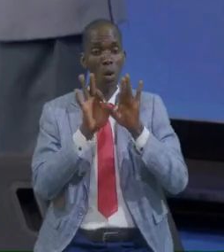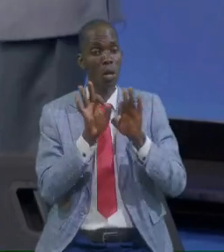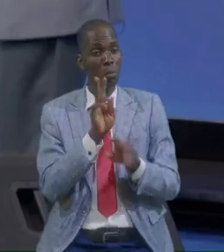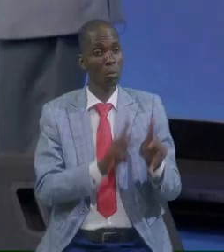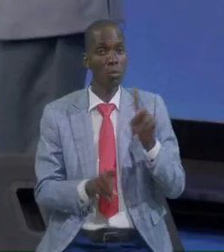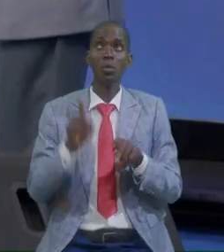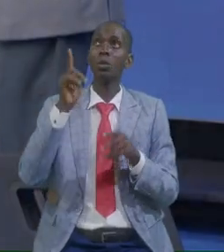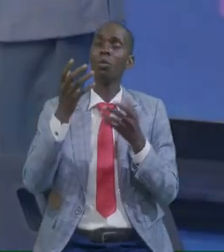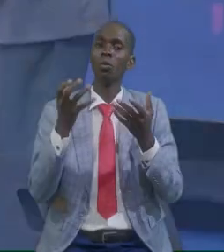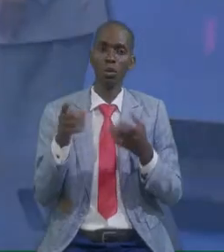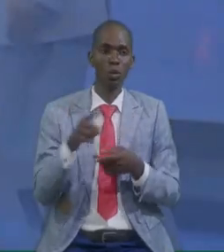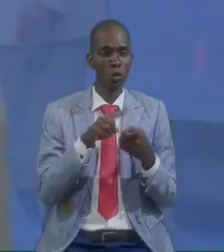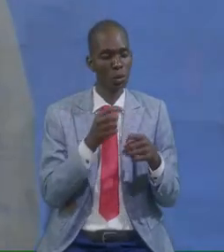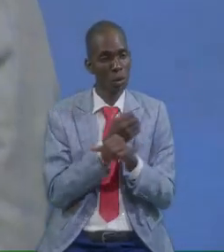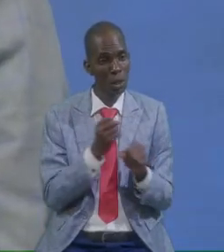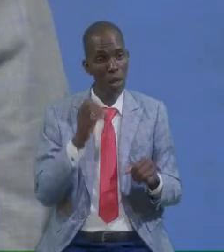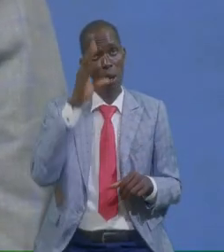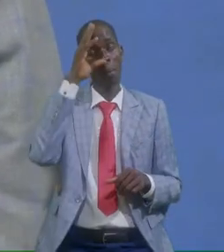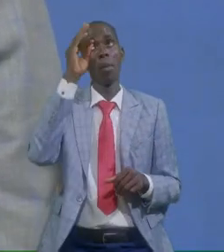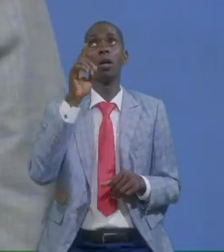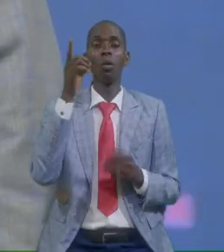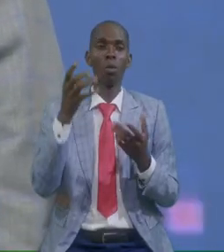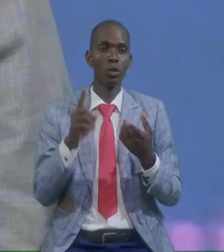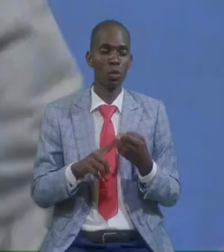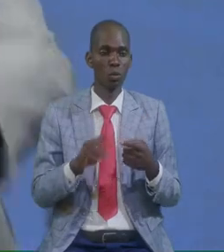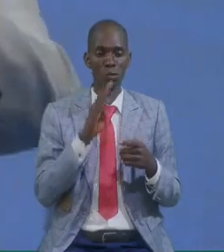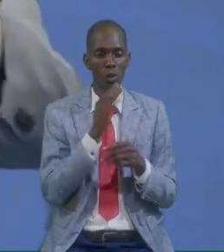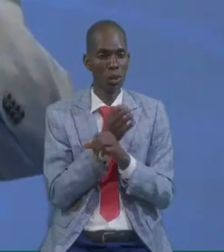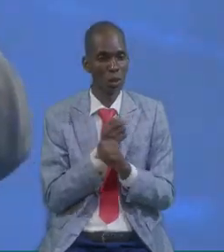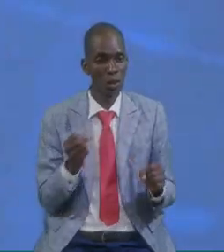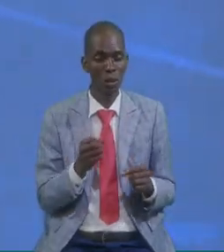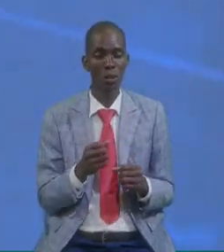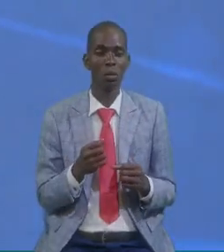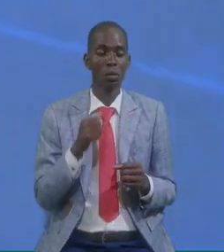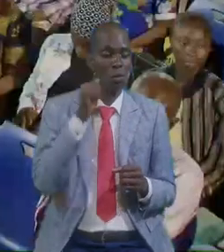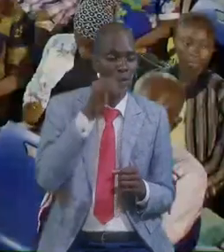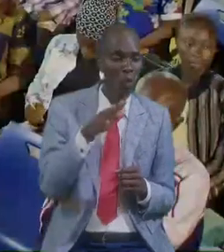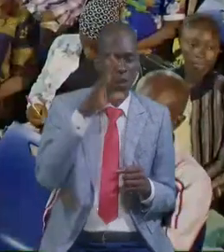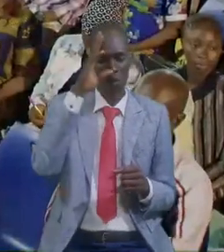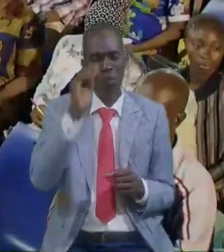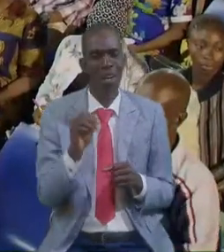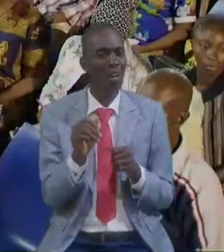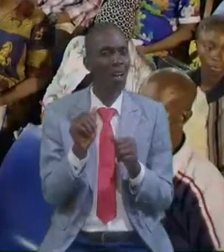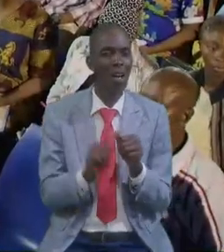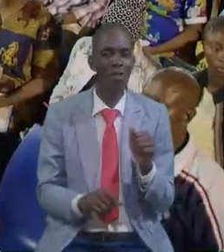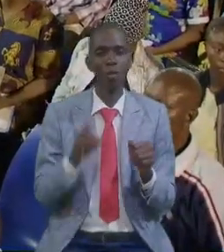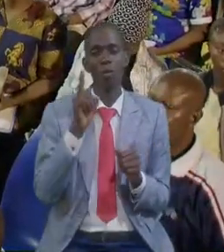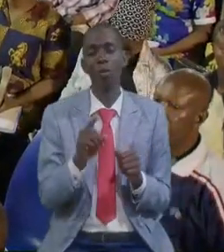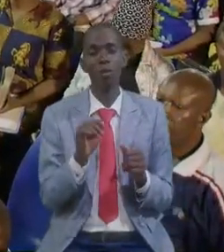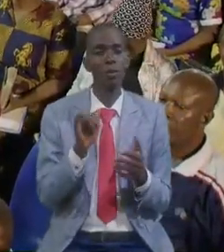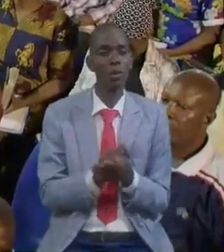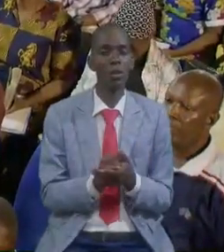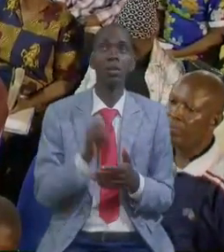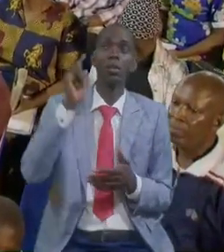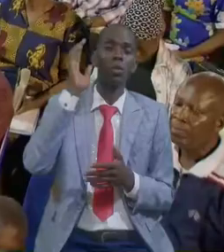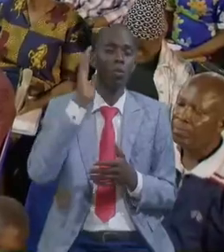Male, he wants him saved. Female, he wants us saved. Everyone who will have all